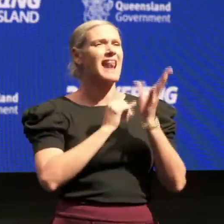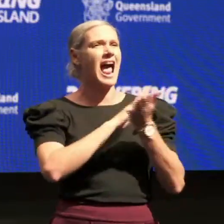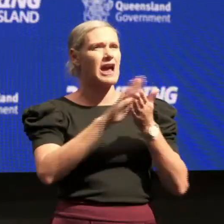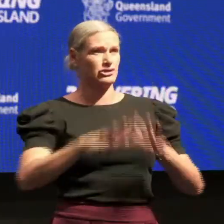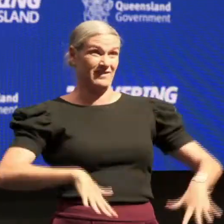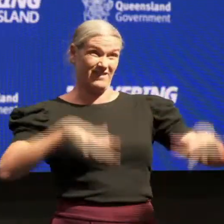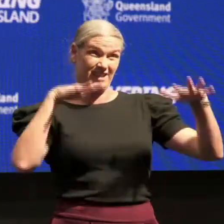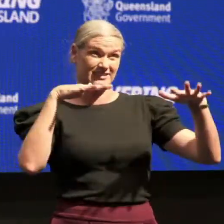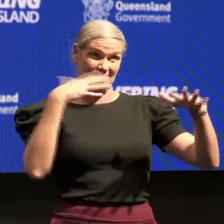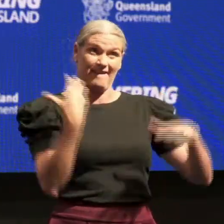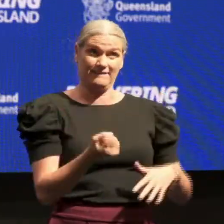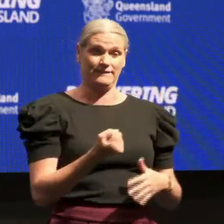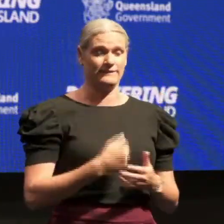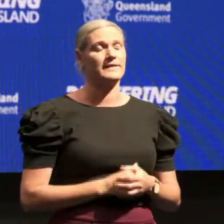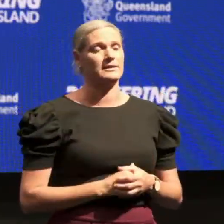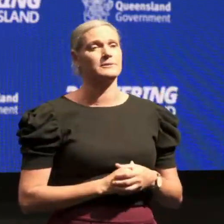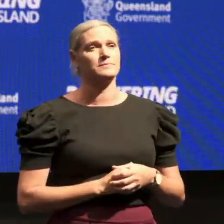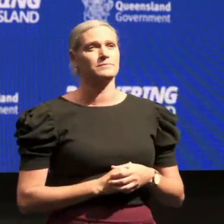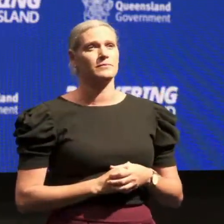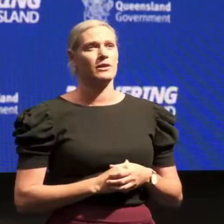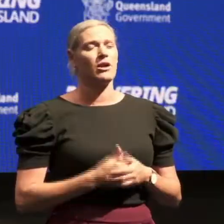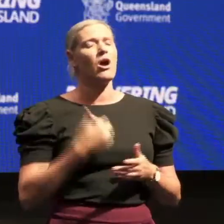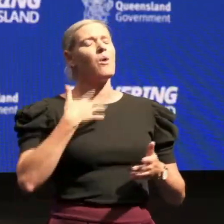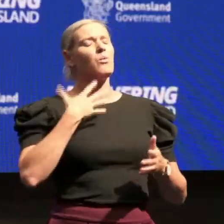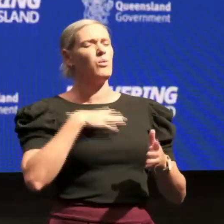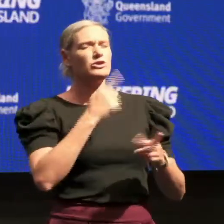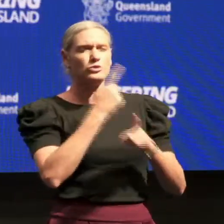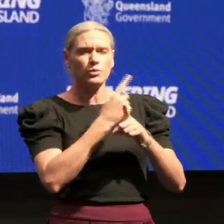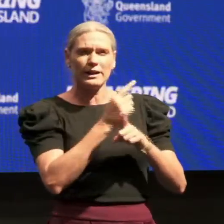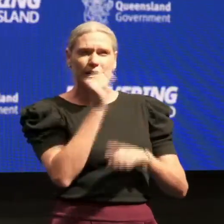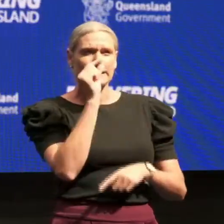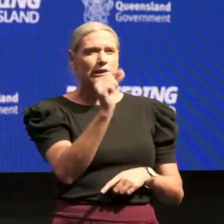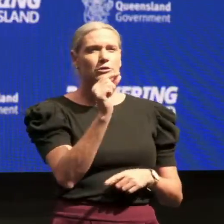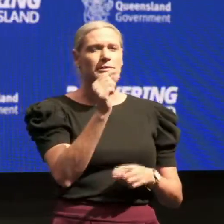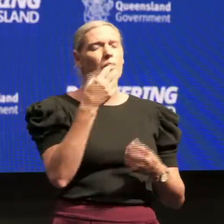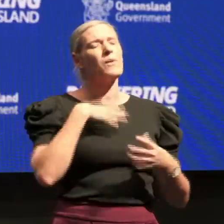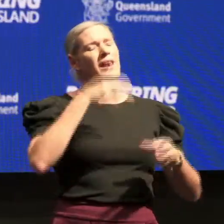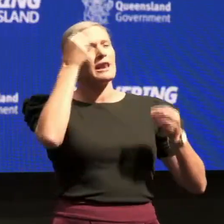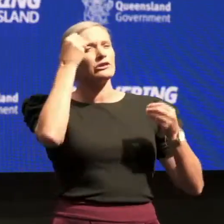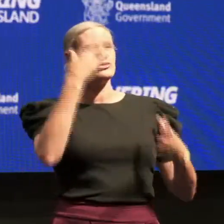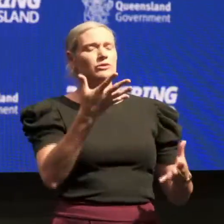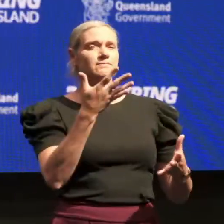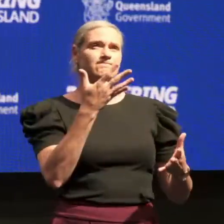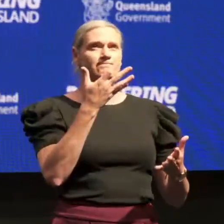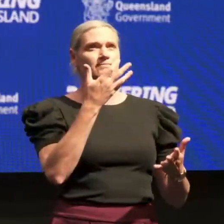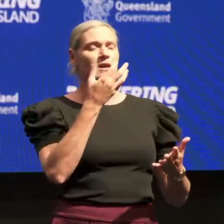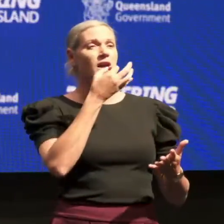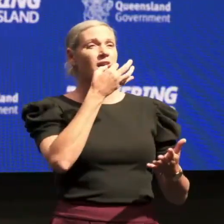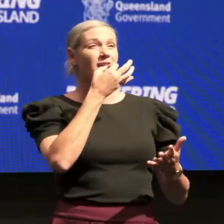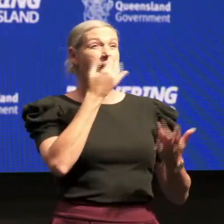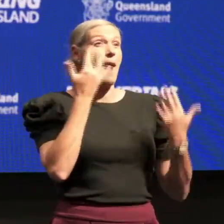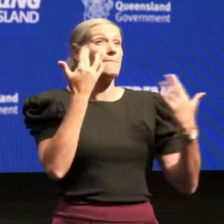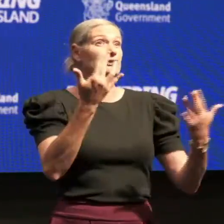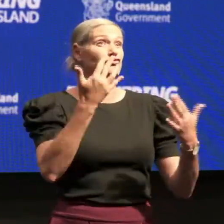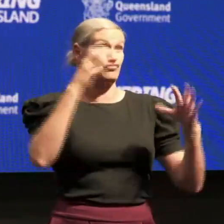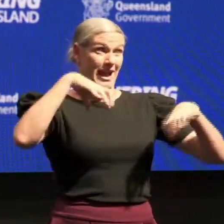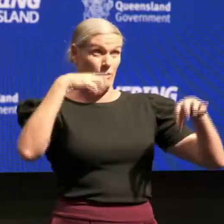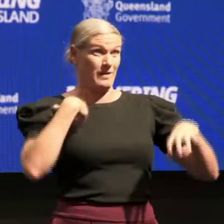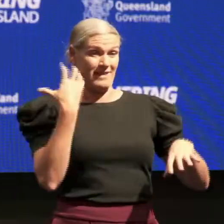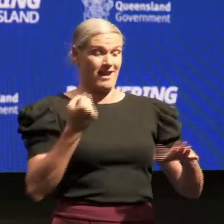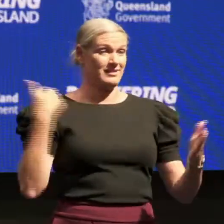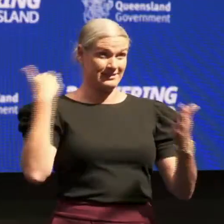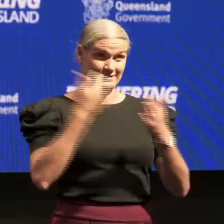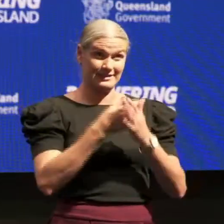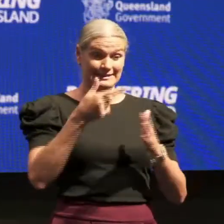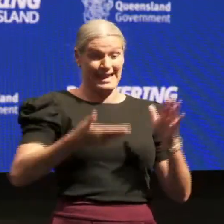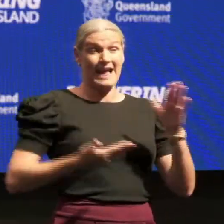comes from that. I just want to touch on, to give an indication of some of the quantum of rainfall, and these